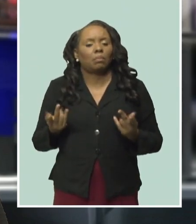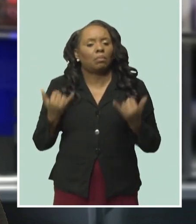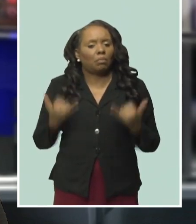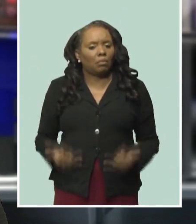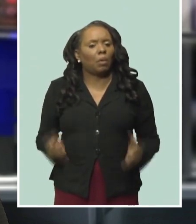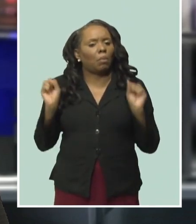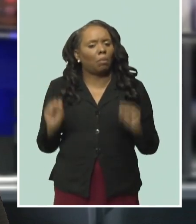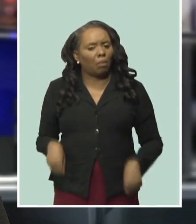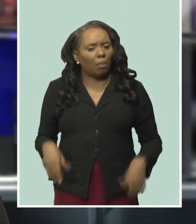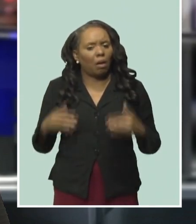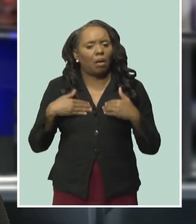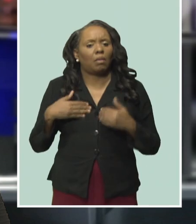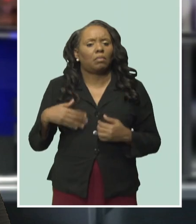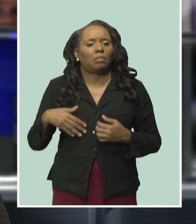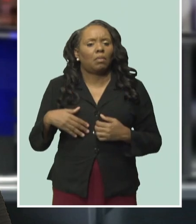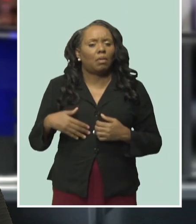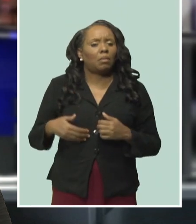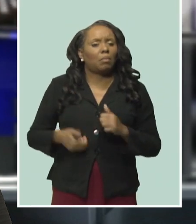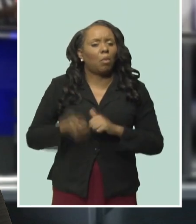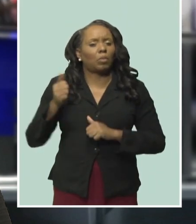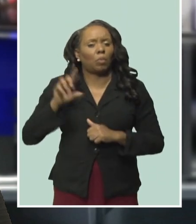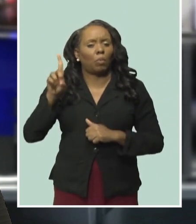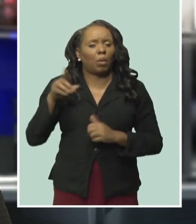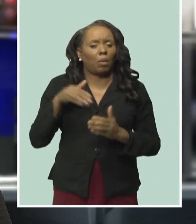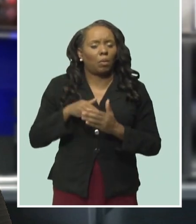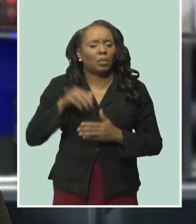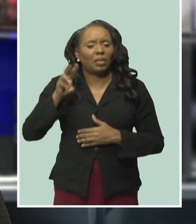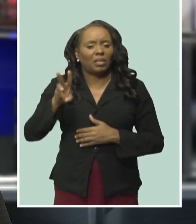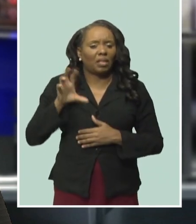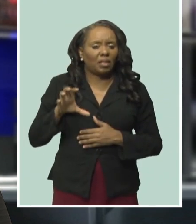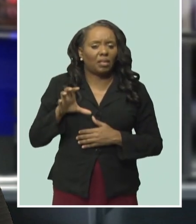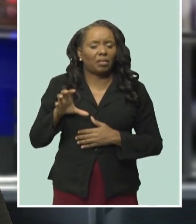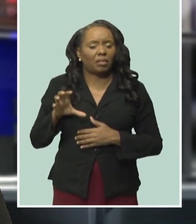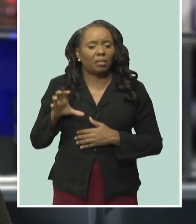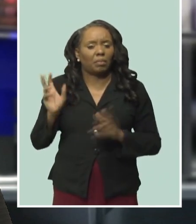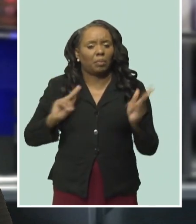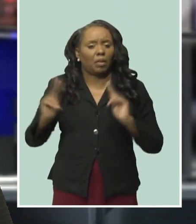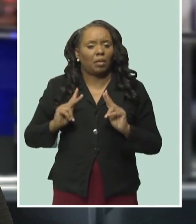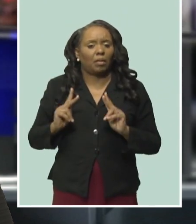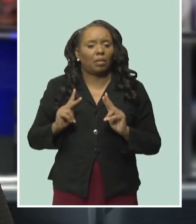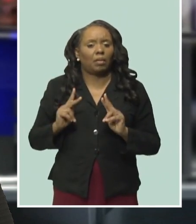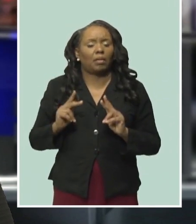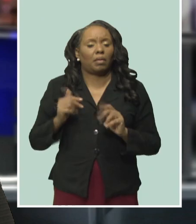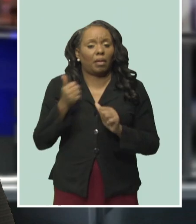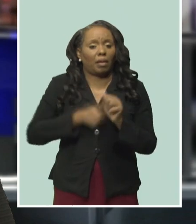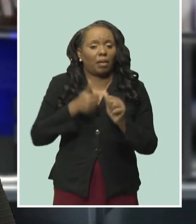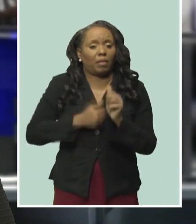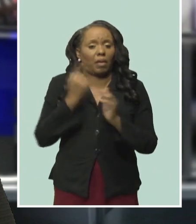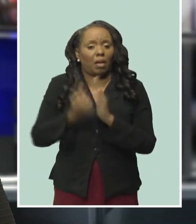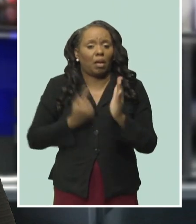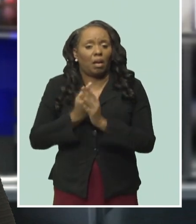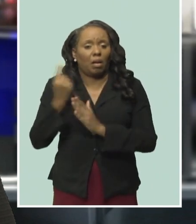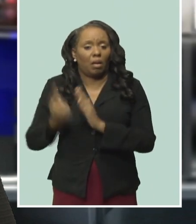has a capacity to handle at maximum 1,600 passengers an hour, but this number is usually surpassed by an